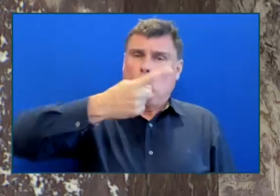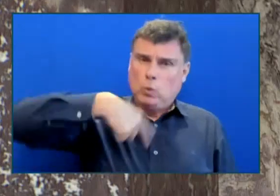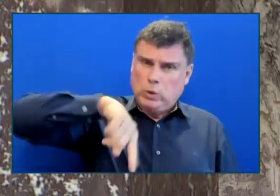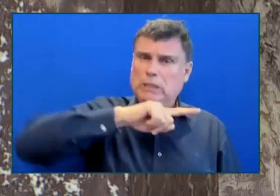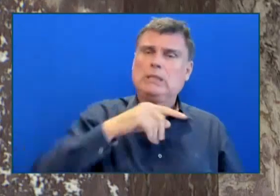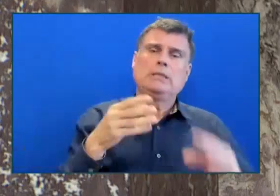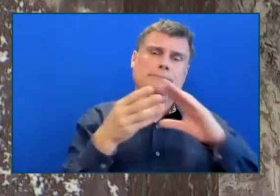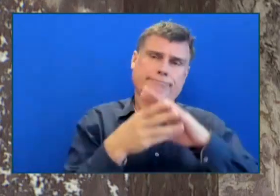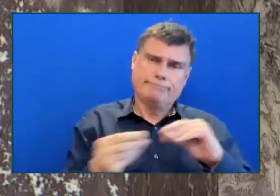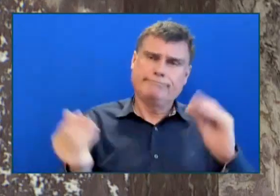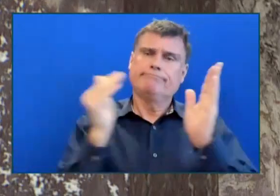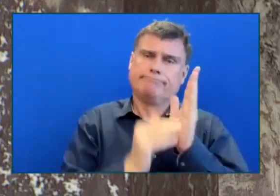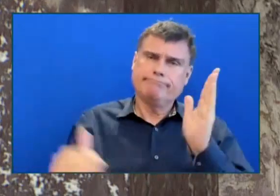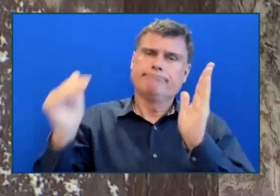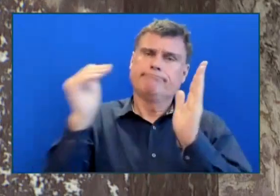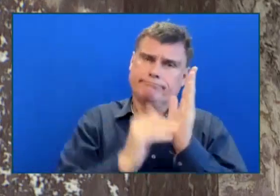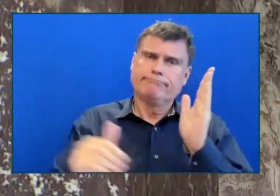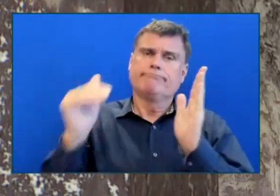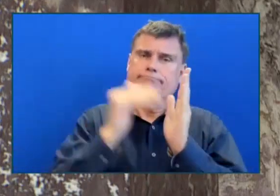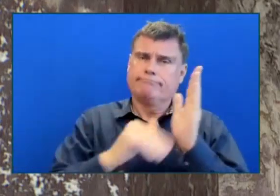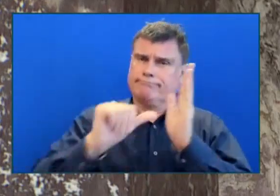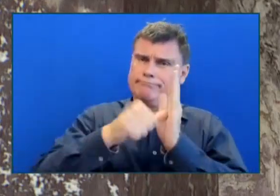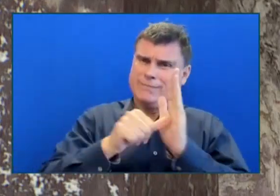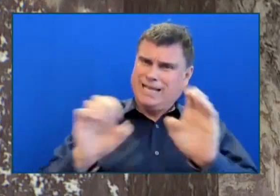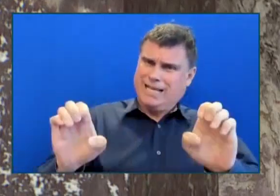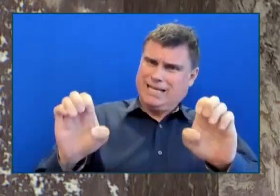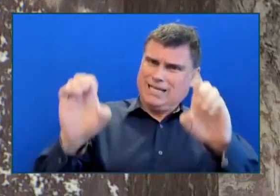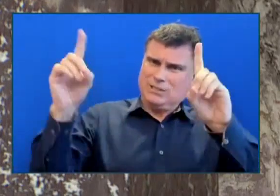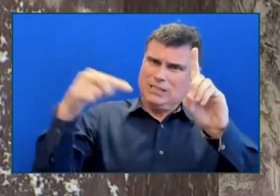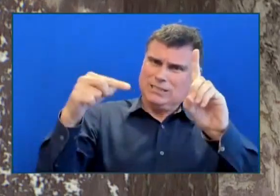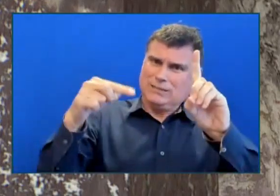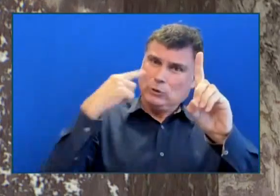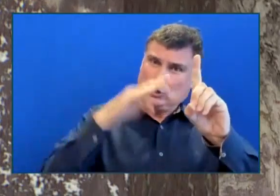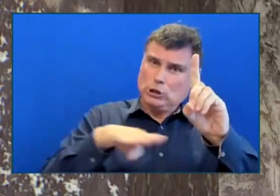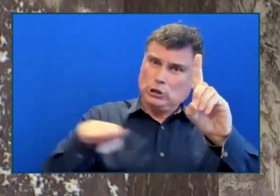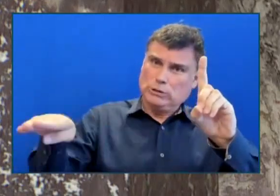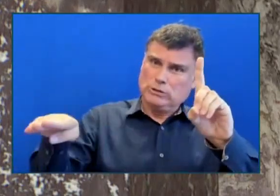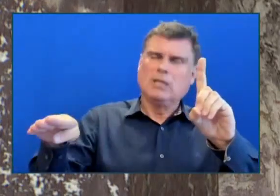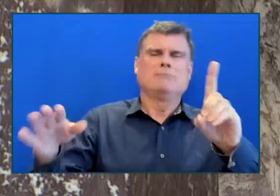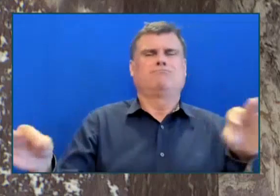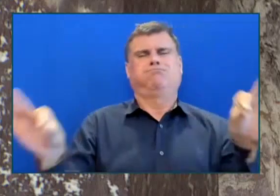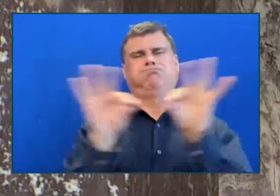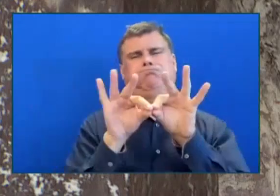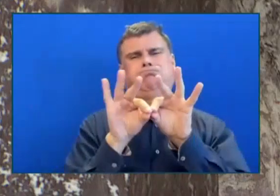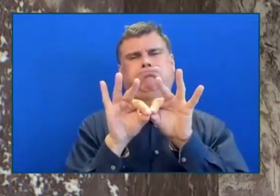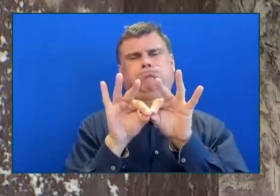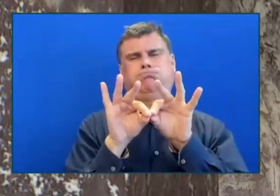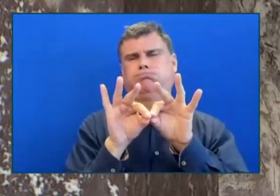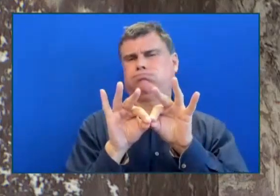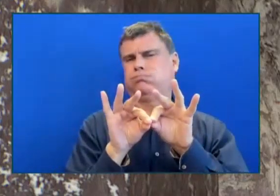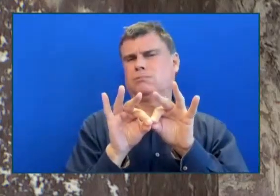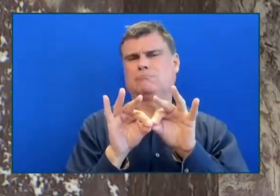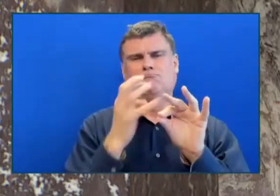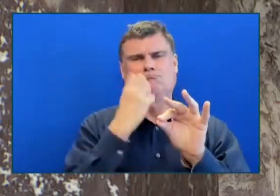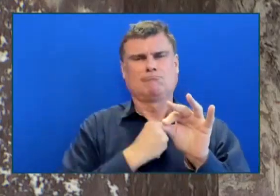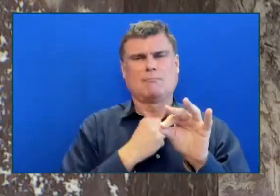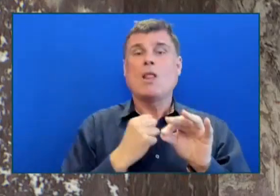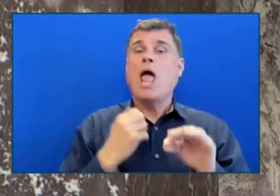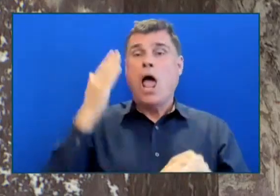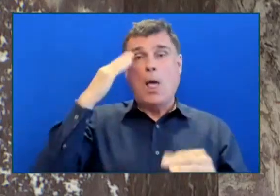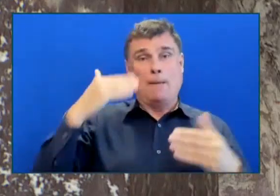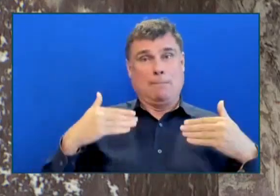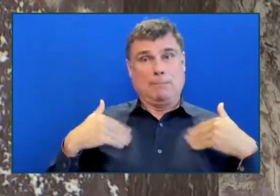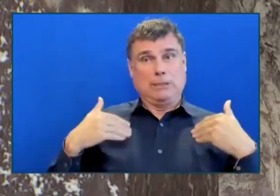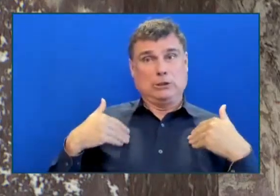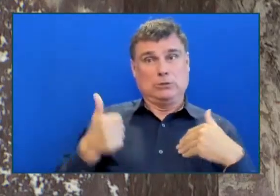for our kids. I know the Minister of Education finds that the most important role that she has,